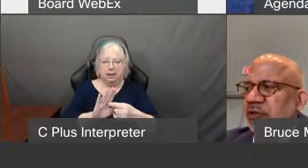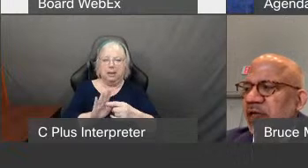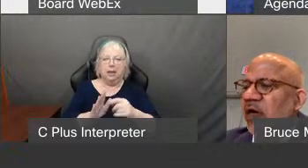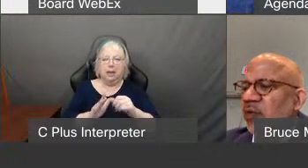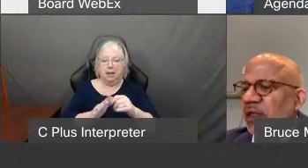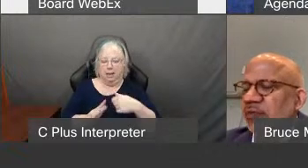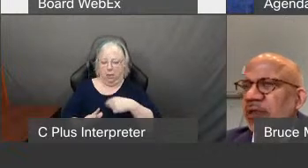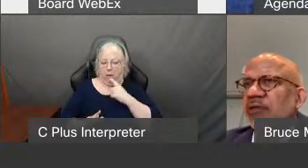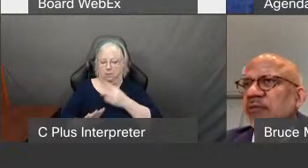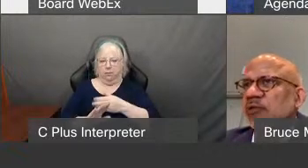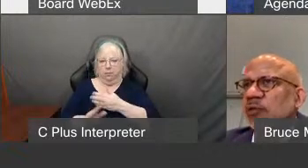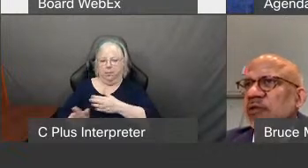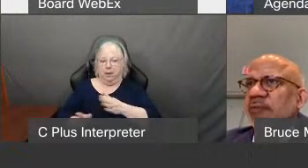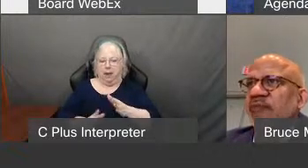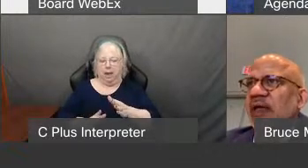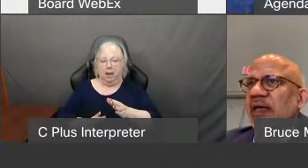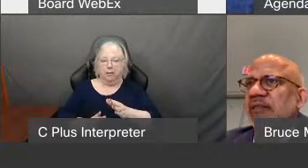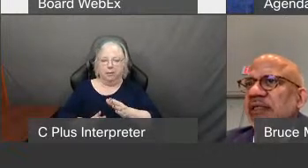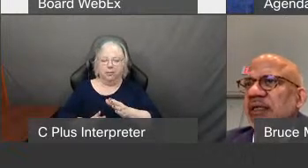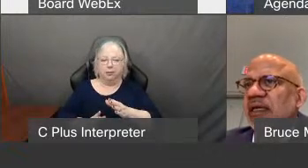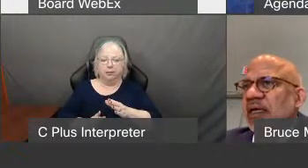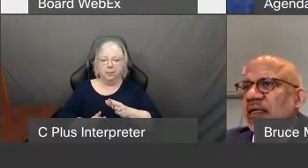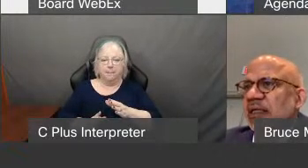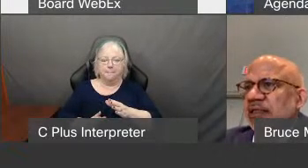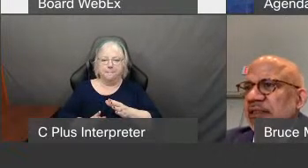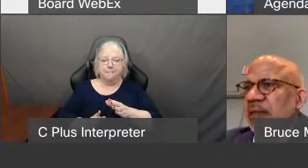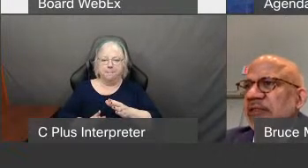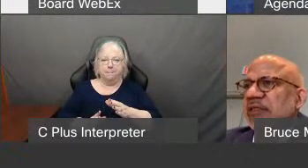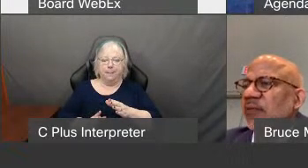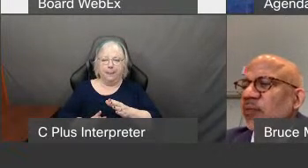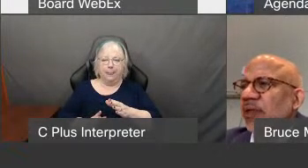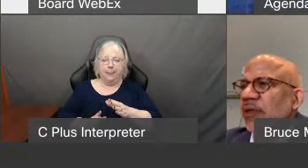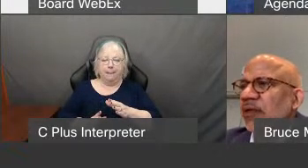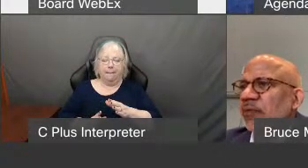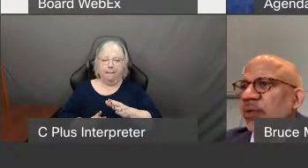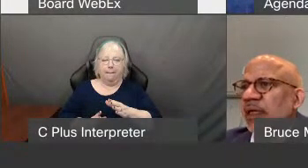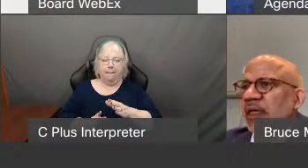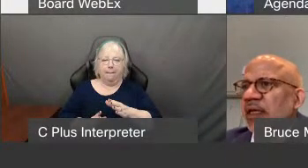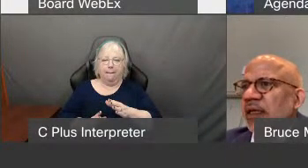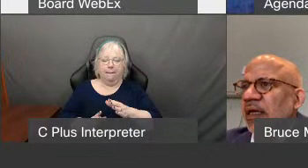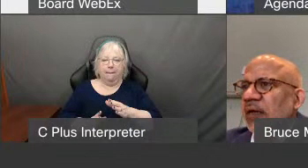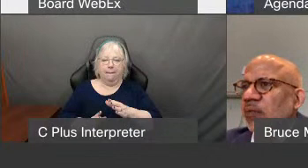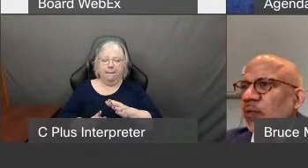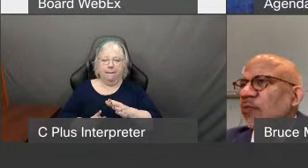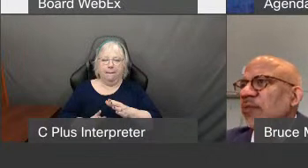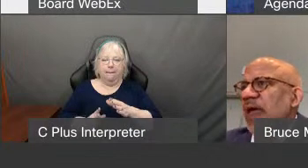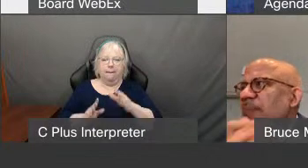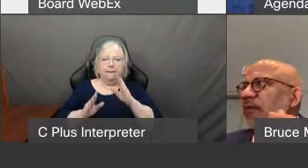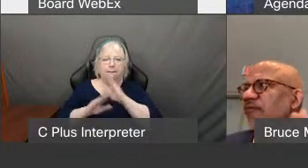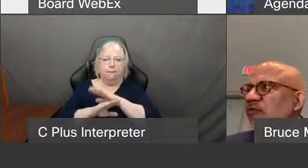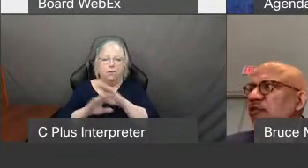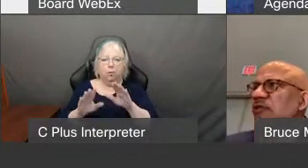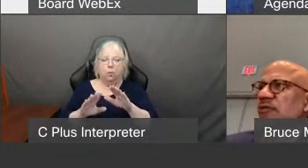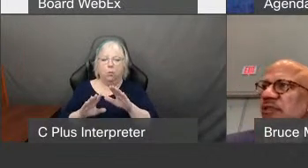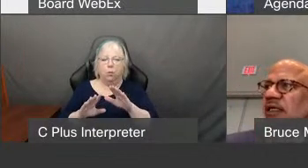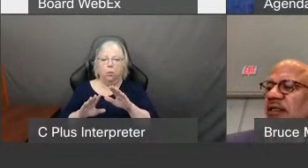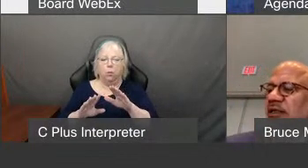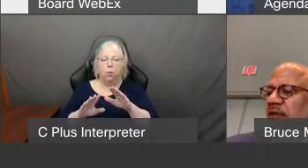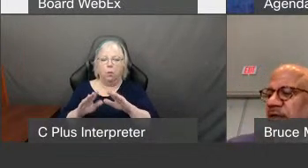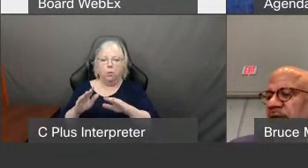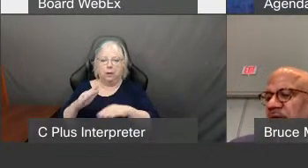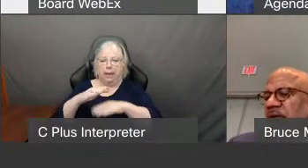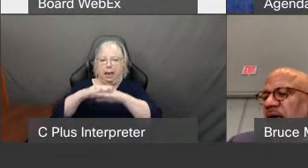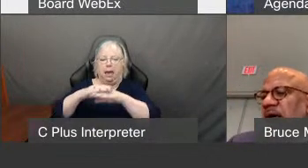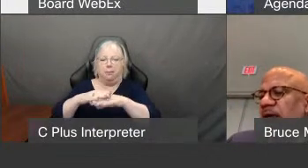is a pay-as-you-go unless we do some short-term financing, the exhibits that we are planning won't happen the first year, the